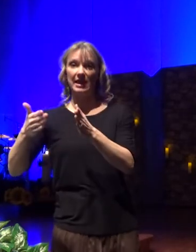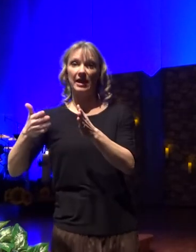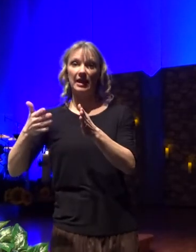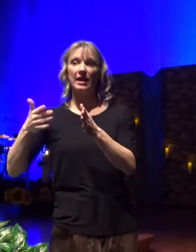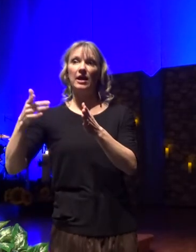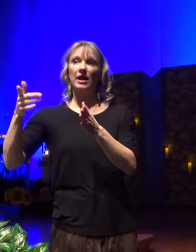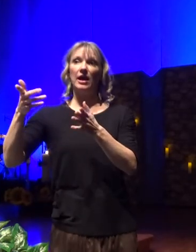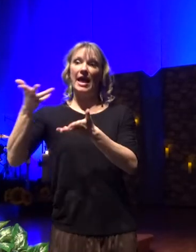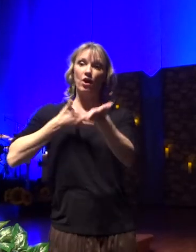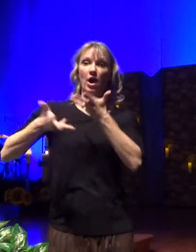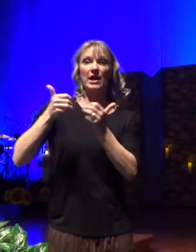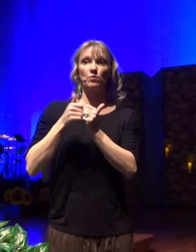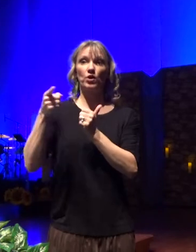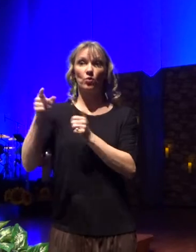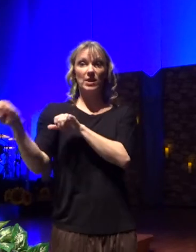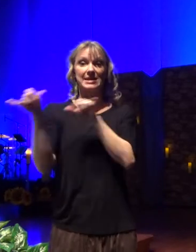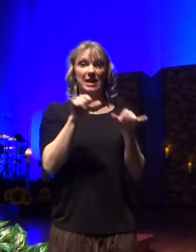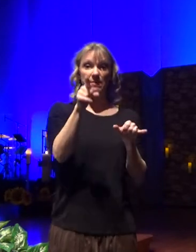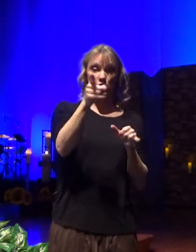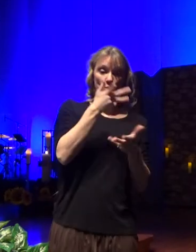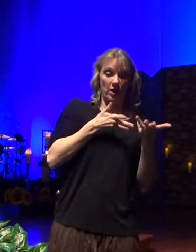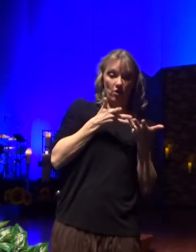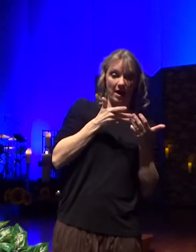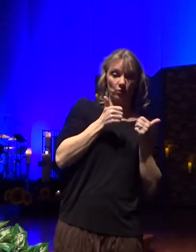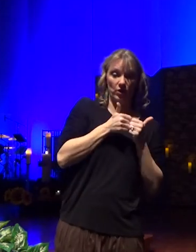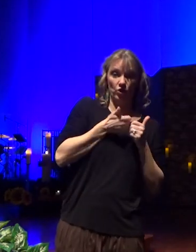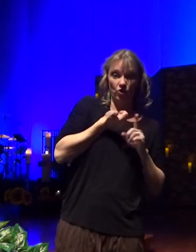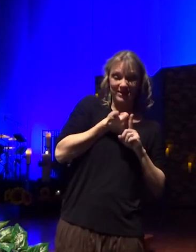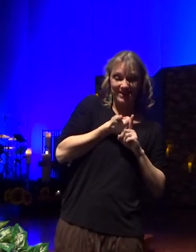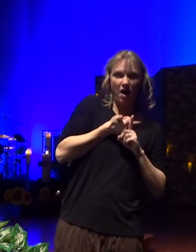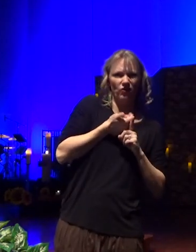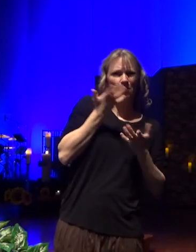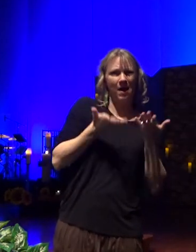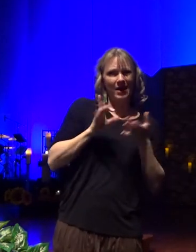you might have gotten rid of yourself a long time ago, right?